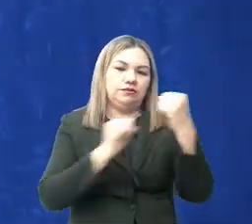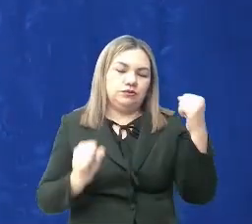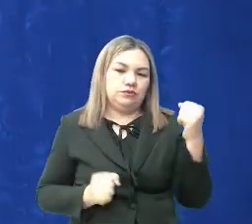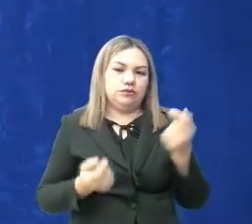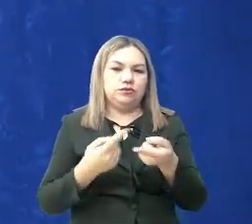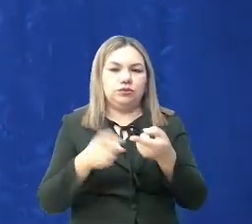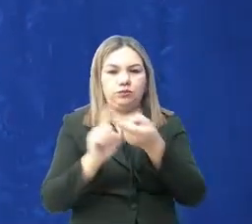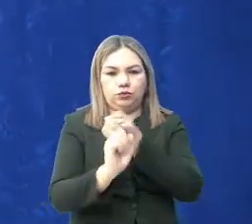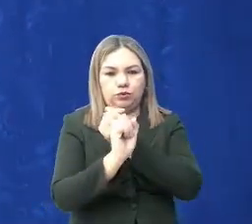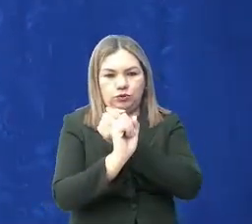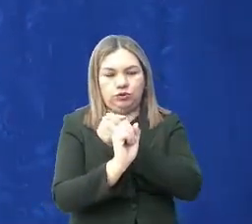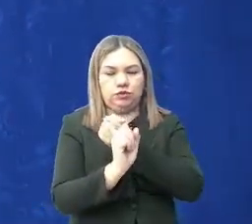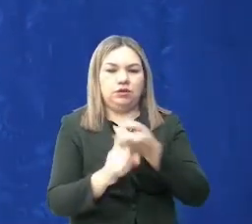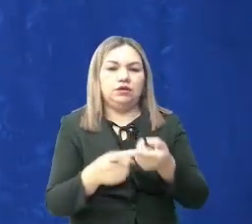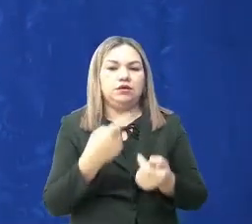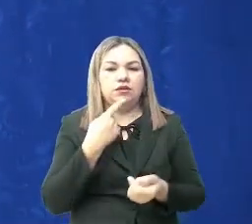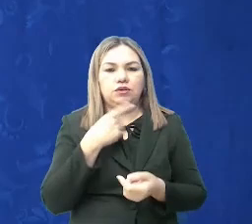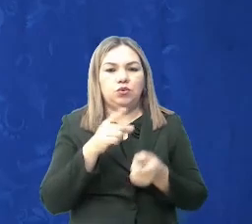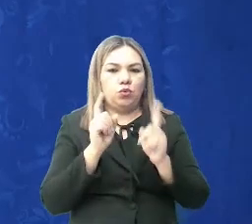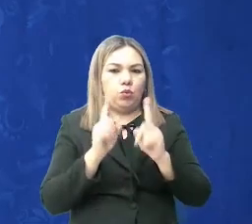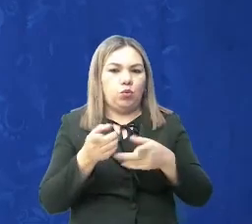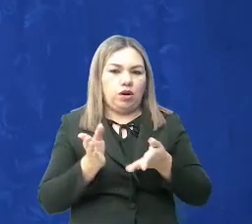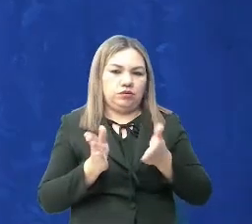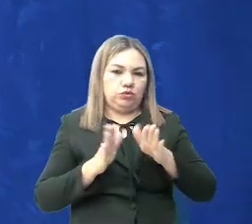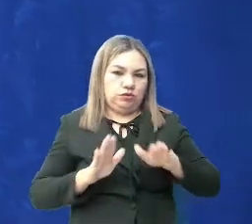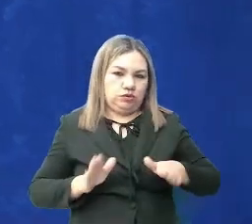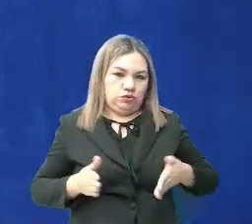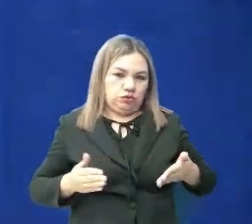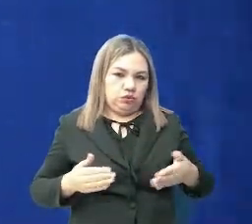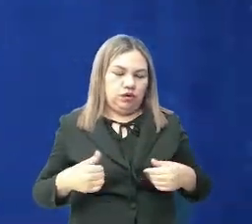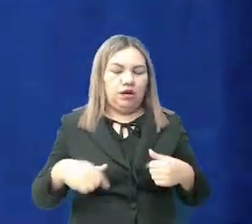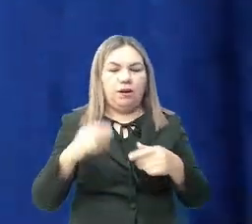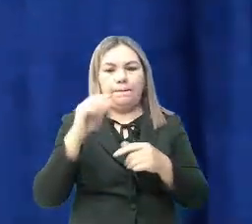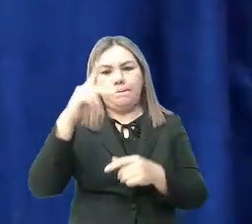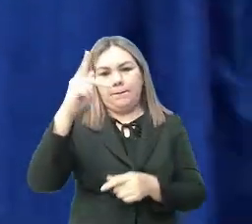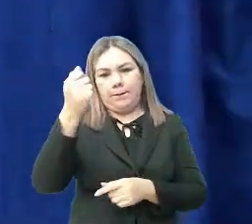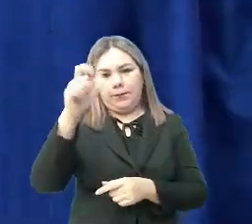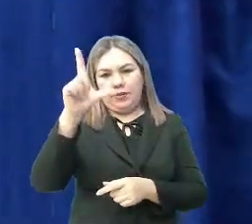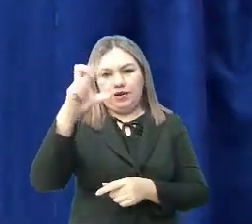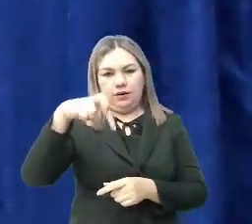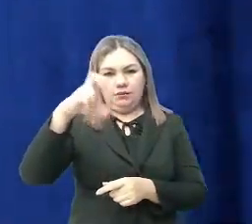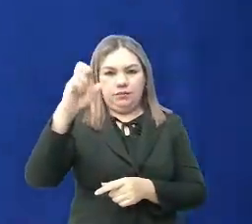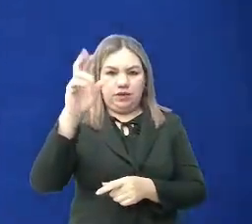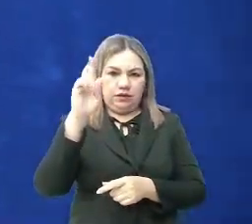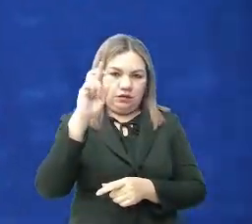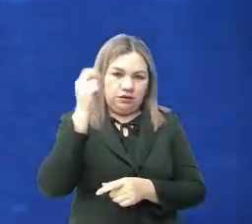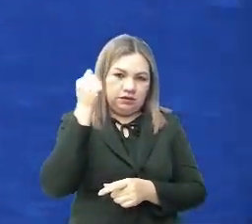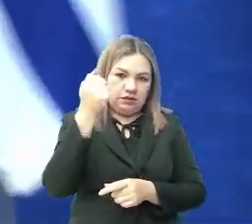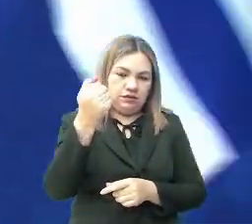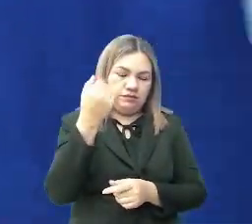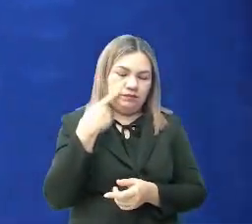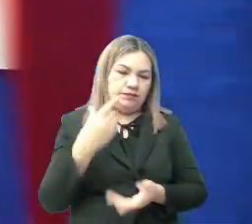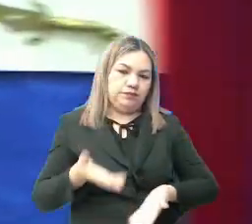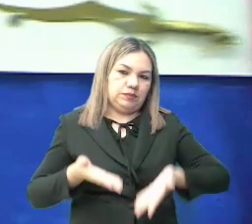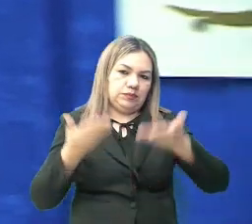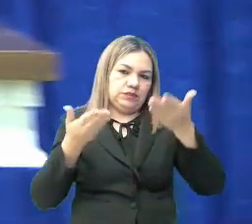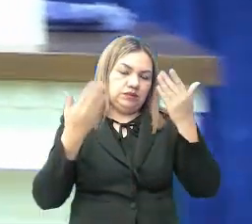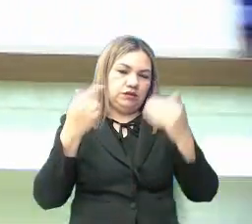say to the wife? Your hips are like your waist. Your waist is like a palm